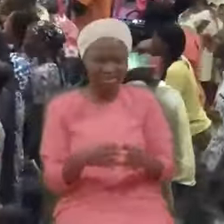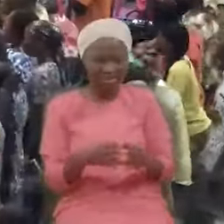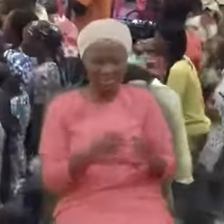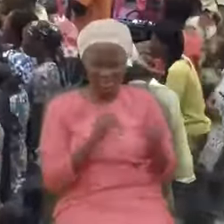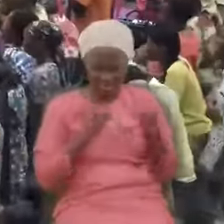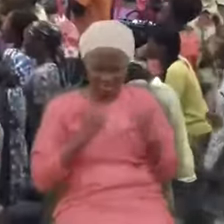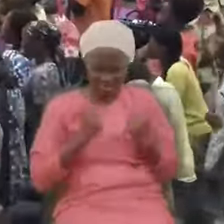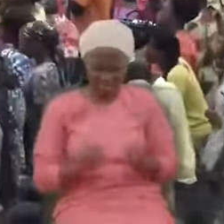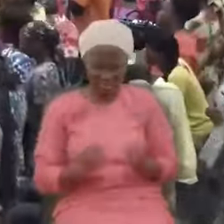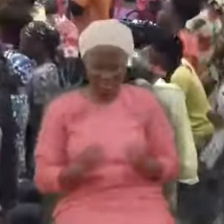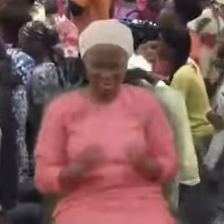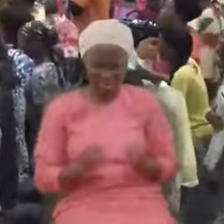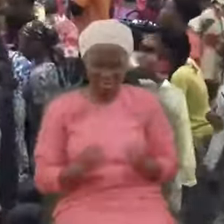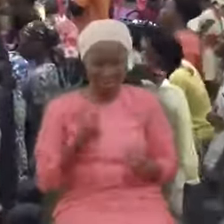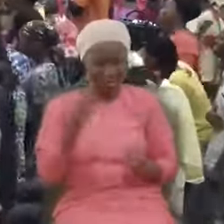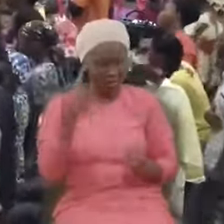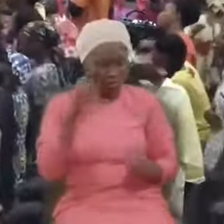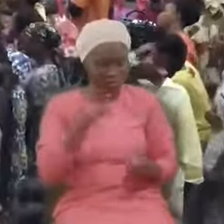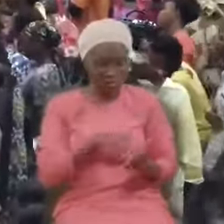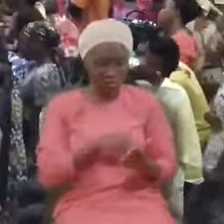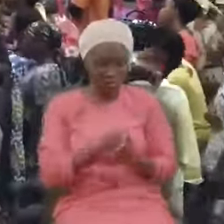Strength for the weak.